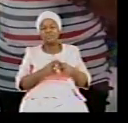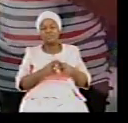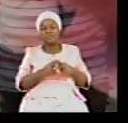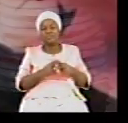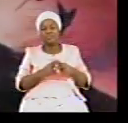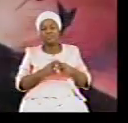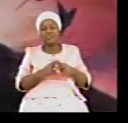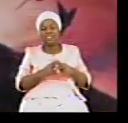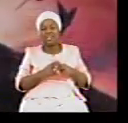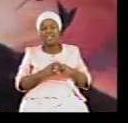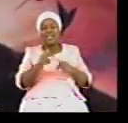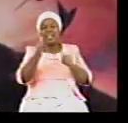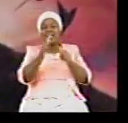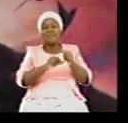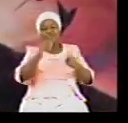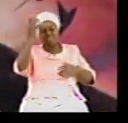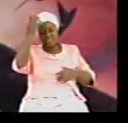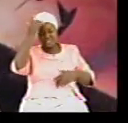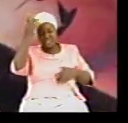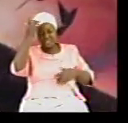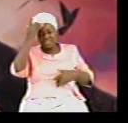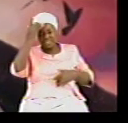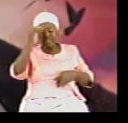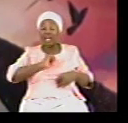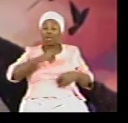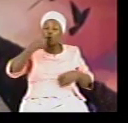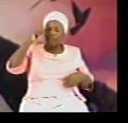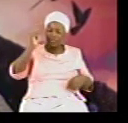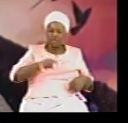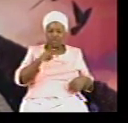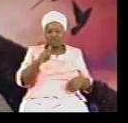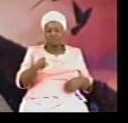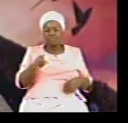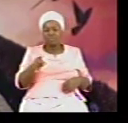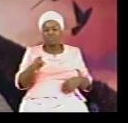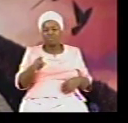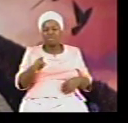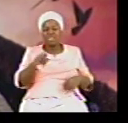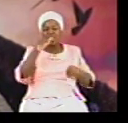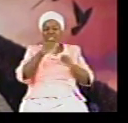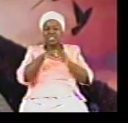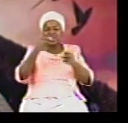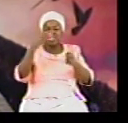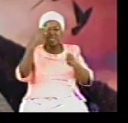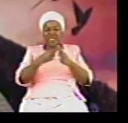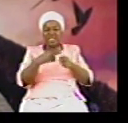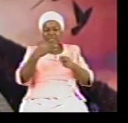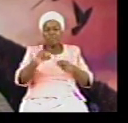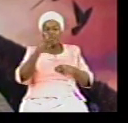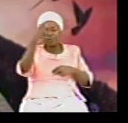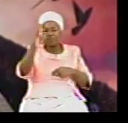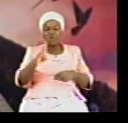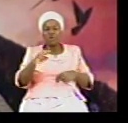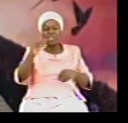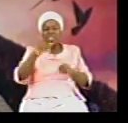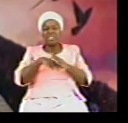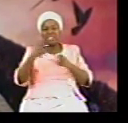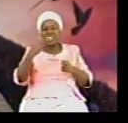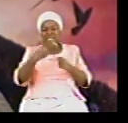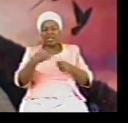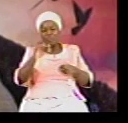Every sickness, I command you, in the name of God, in the name of